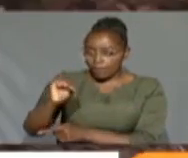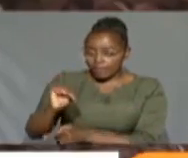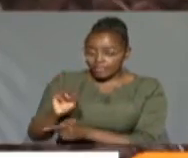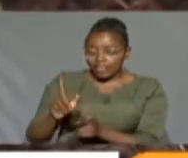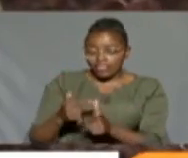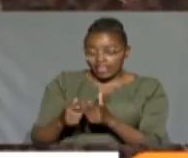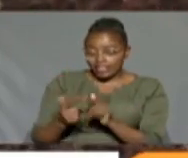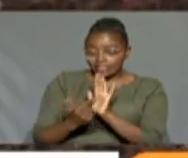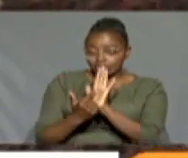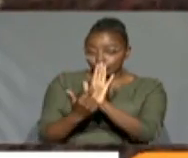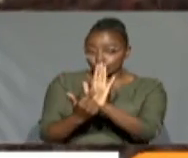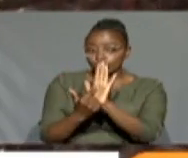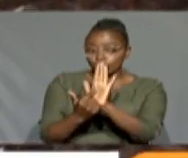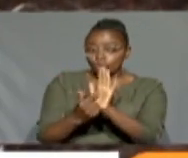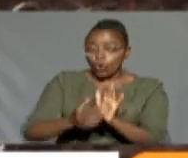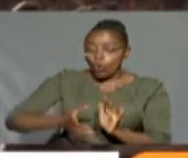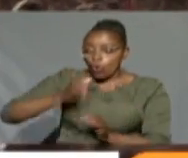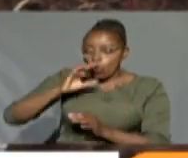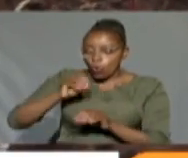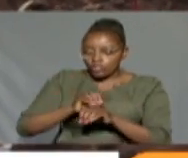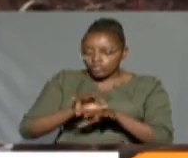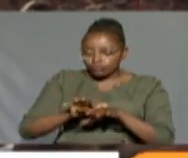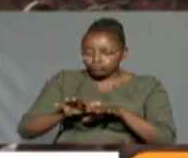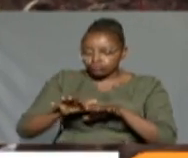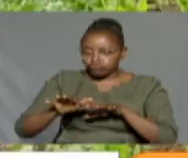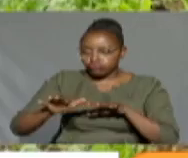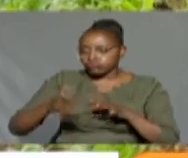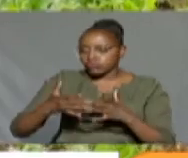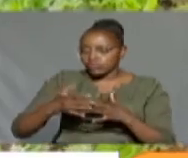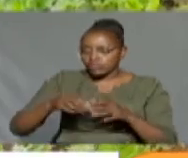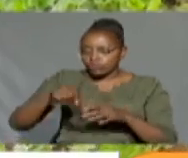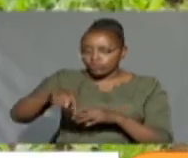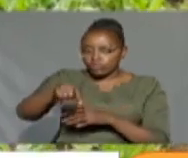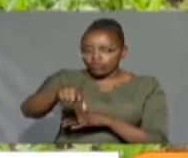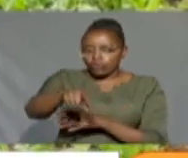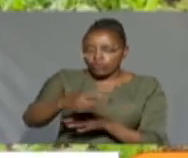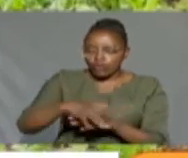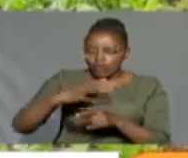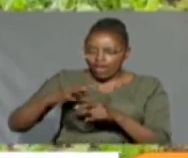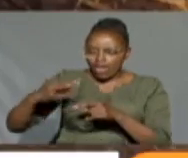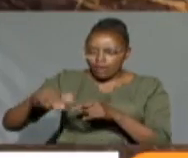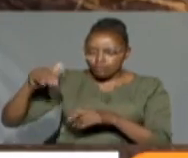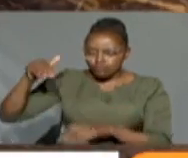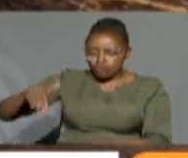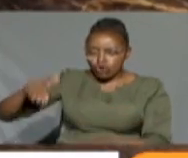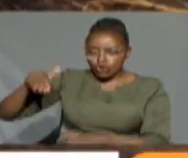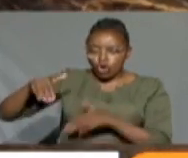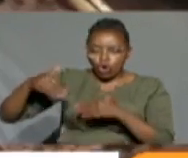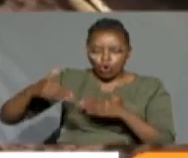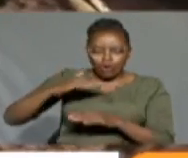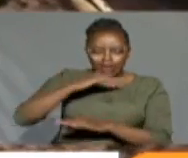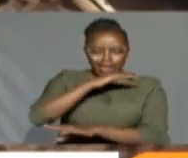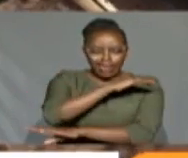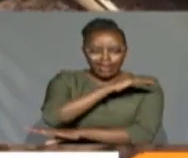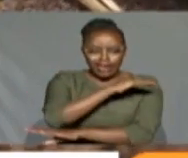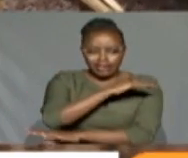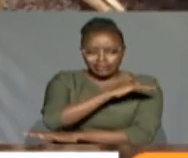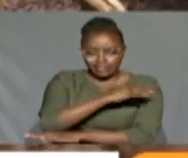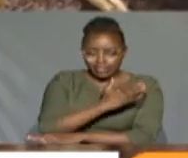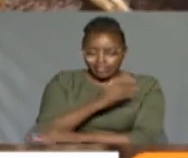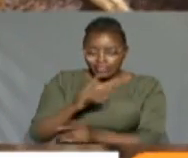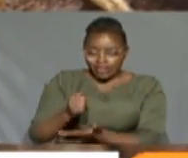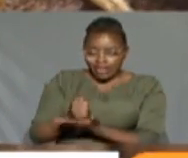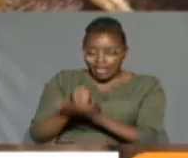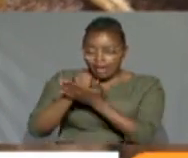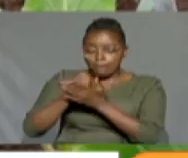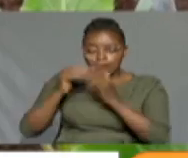This gives an indication of water supplied to crops. Wangeshi waters her vegetables early in the morning or late in the evening, and this